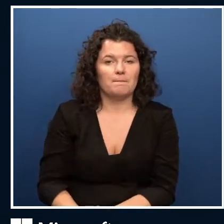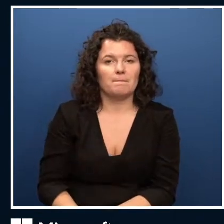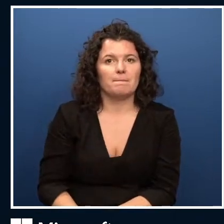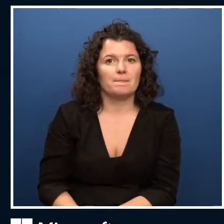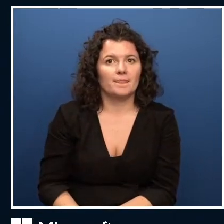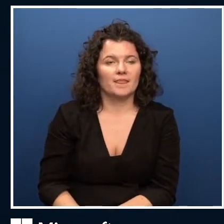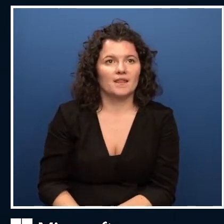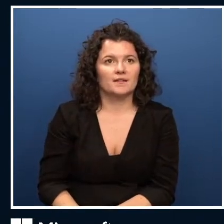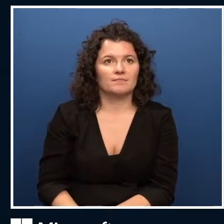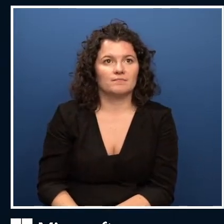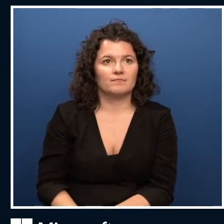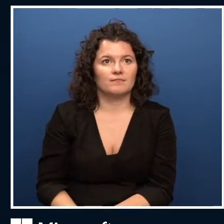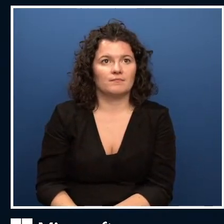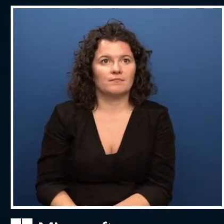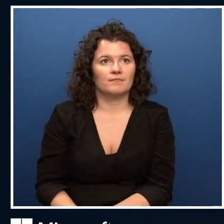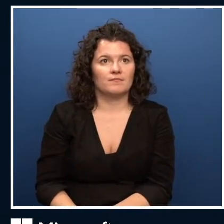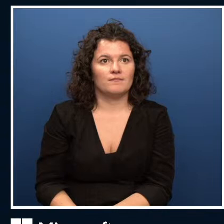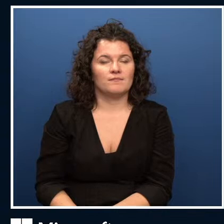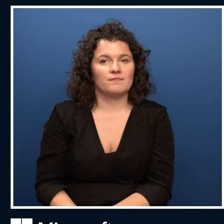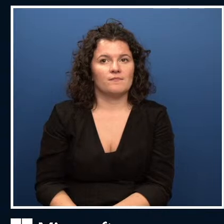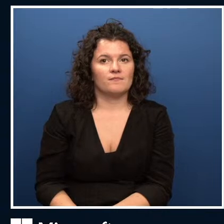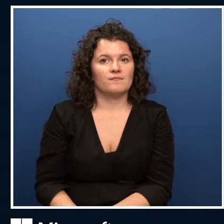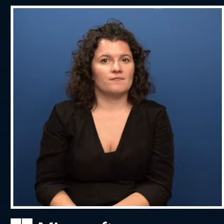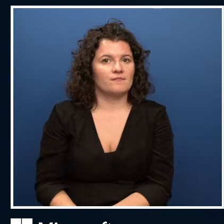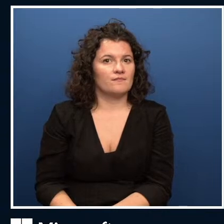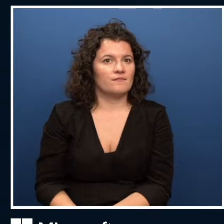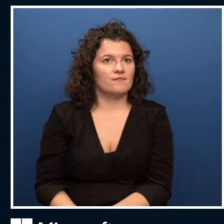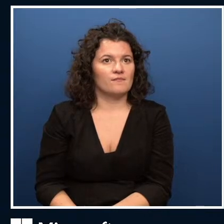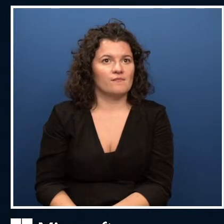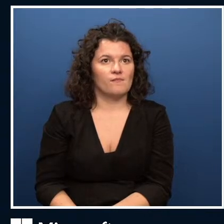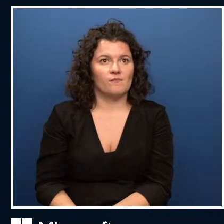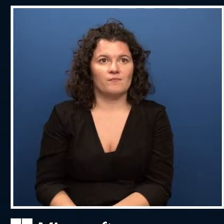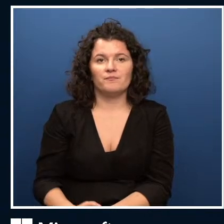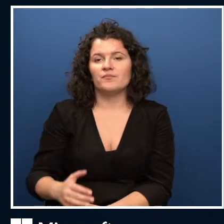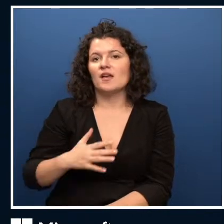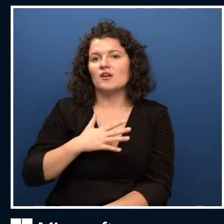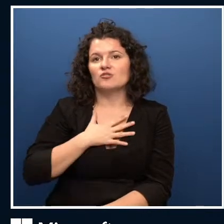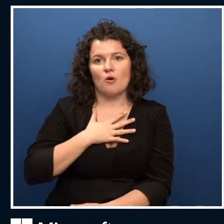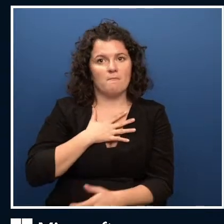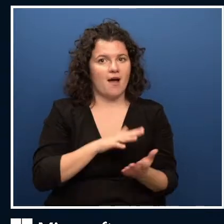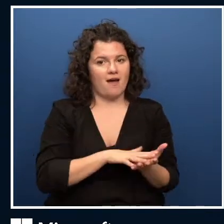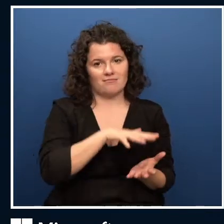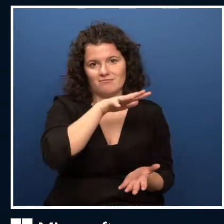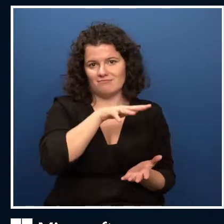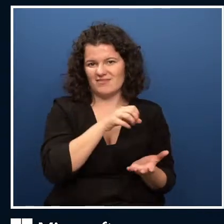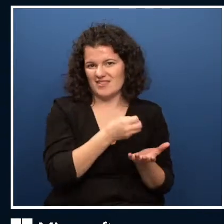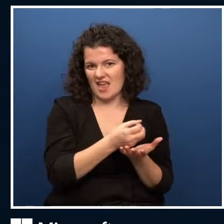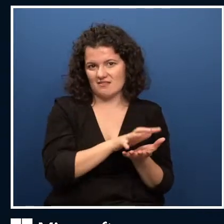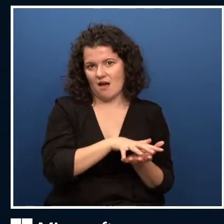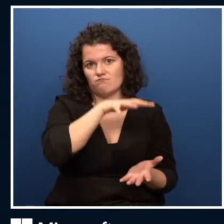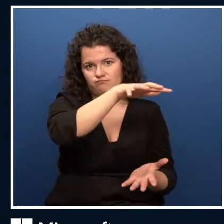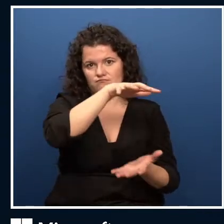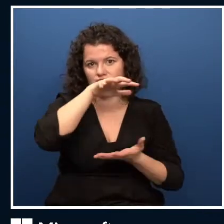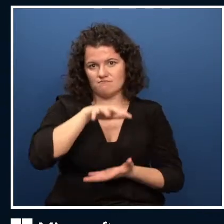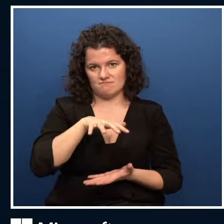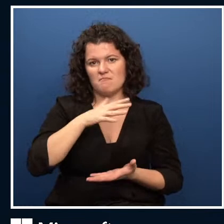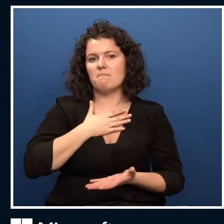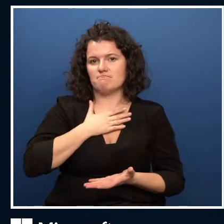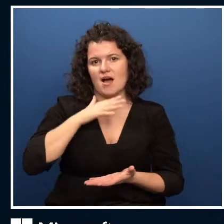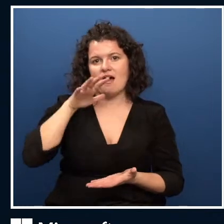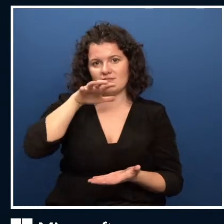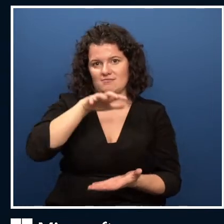some transfer learning as well. Since I'm using my own dataset, to use that dataset, it was